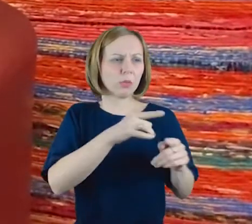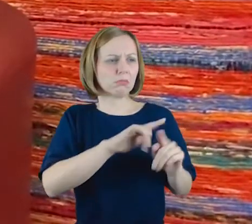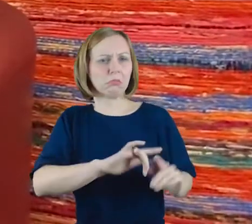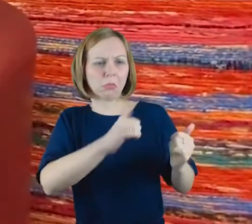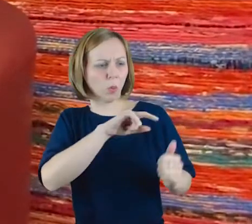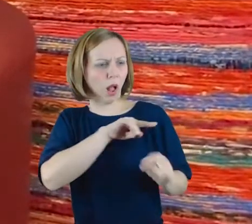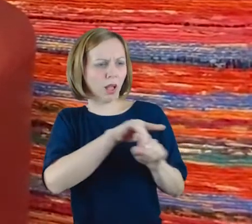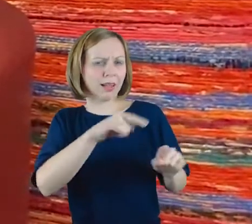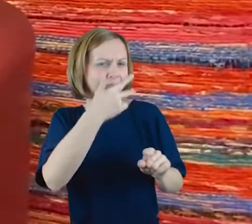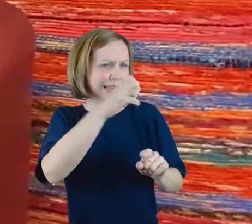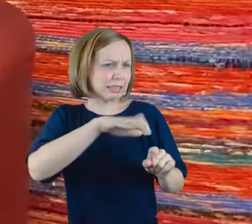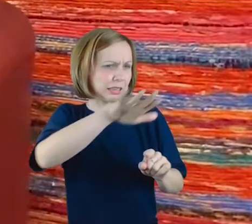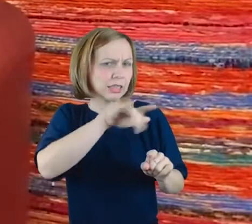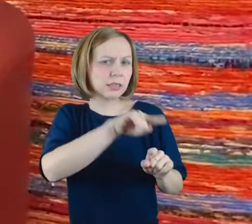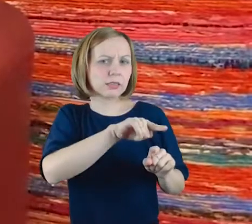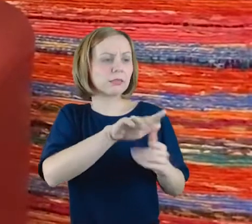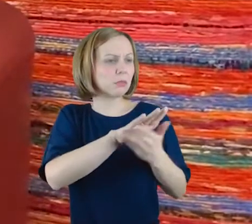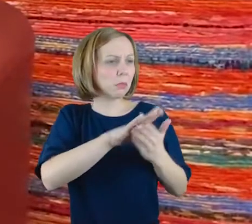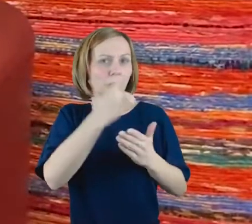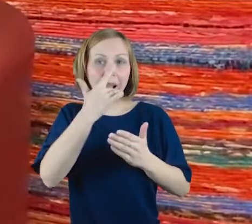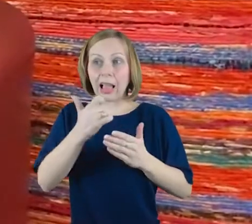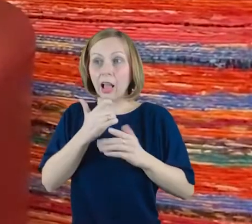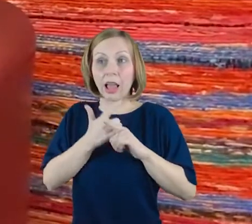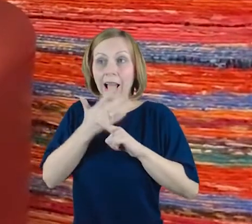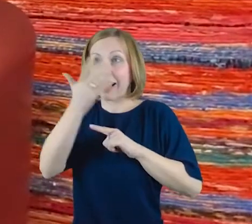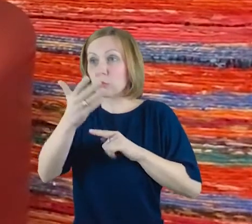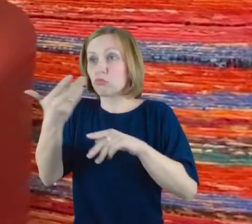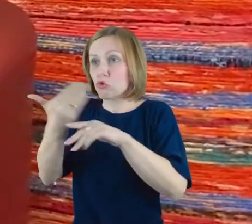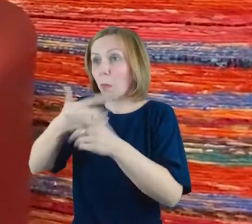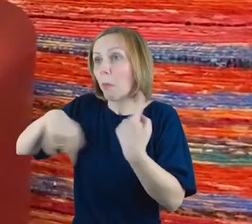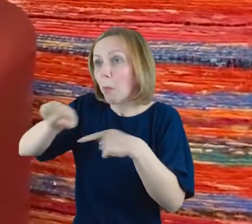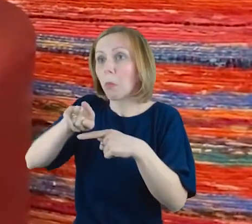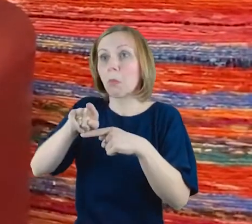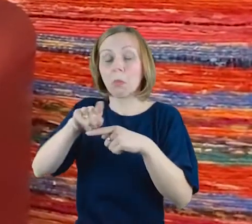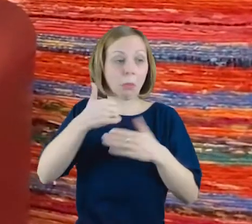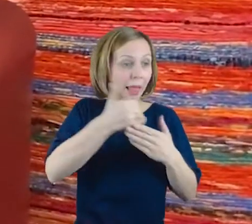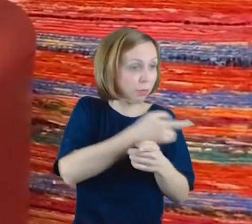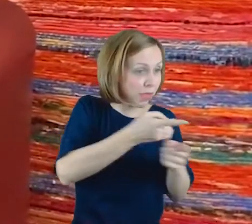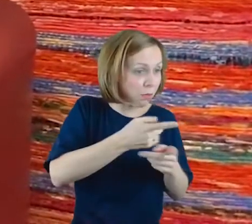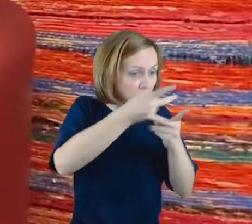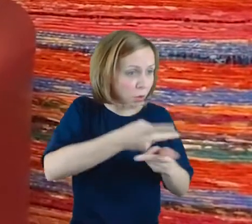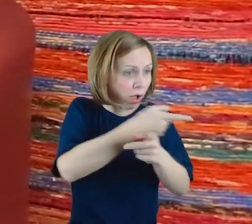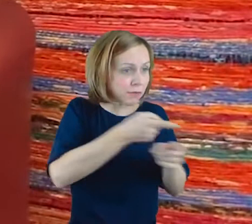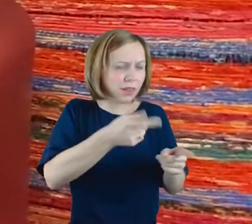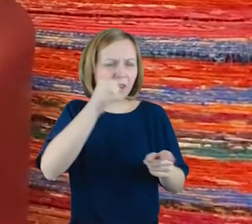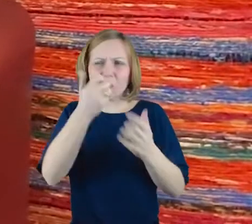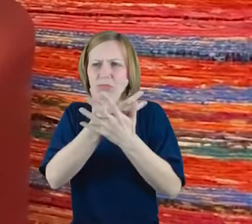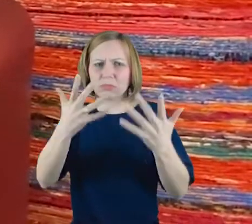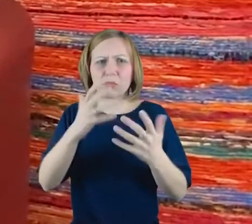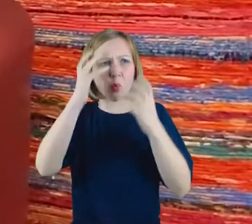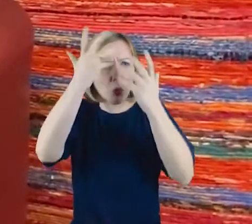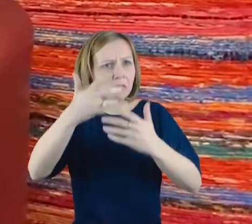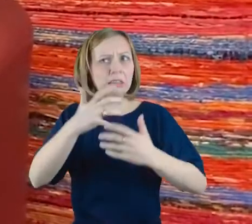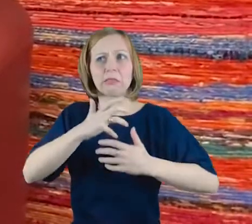80s. Just going out for them, making sure they're okay. Because, I mean, you know, a lot of people were quite worried, really.